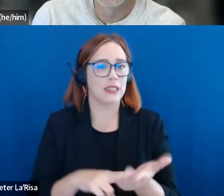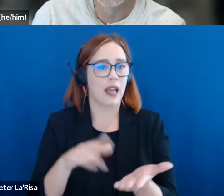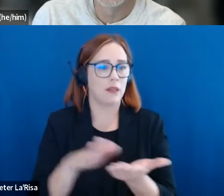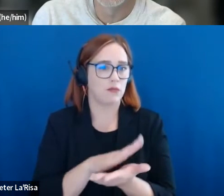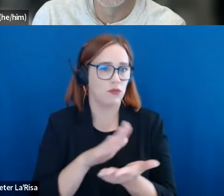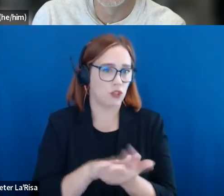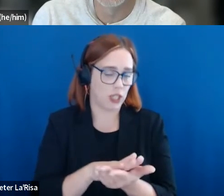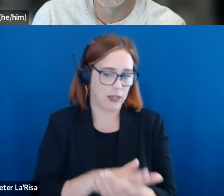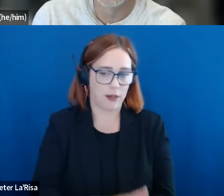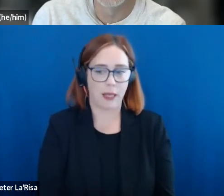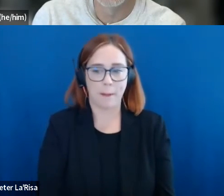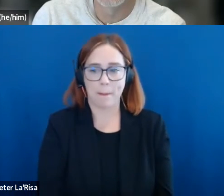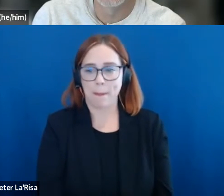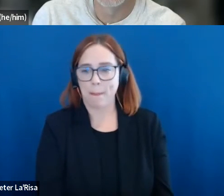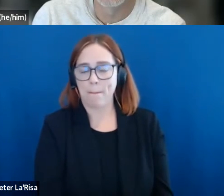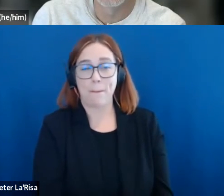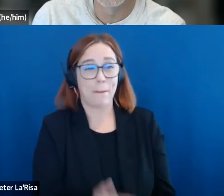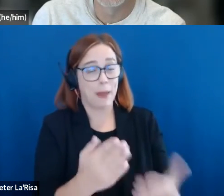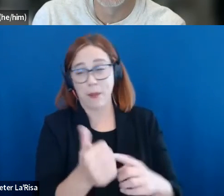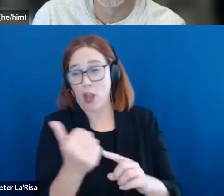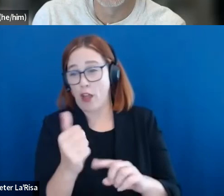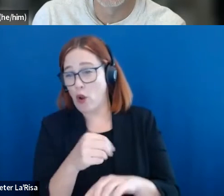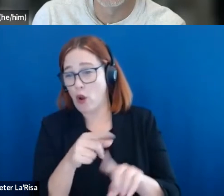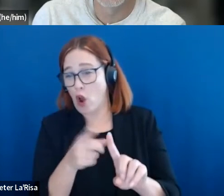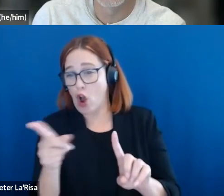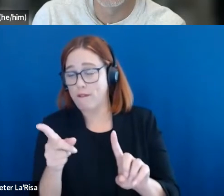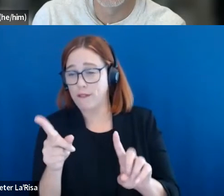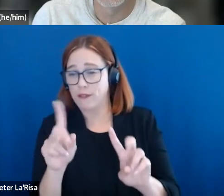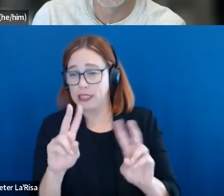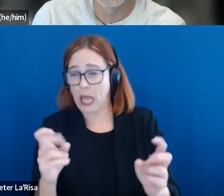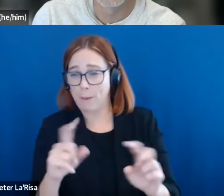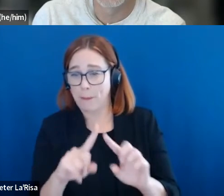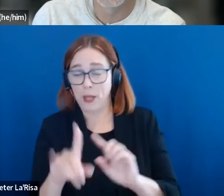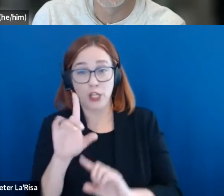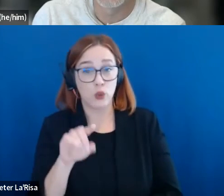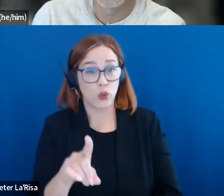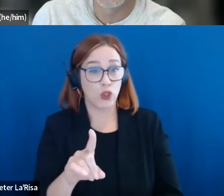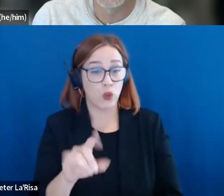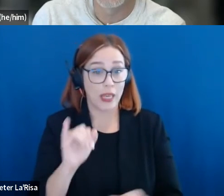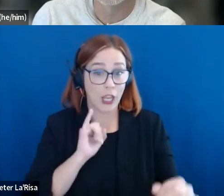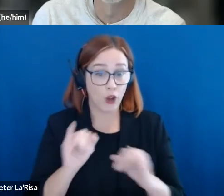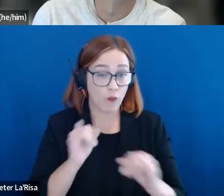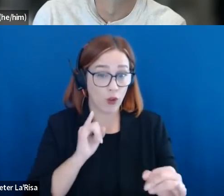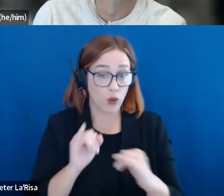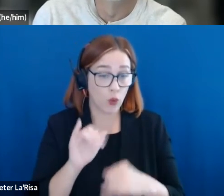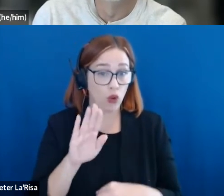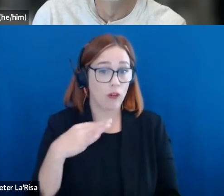mentioning, it may be a little off topic, but do you do any interviews or vetting of your volunteers before they start working?